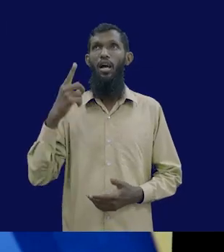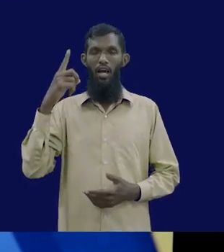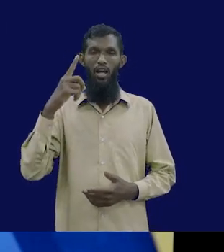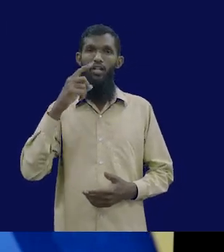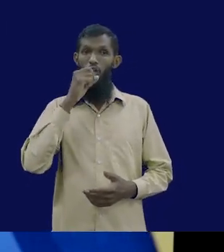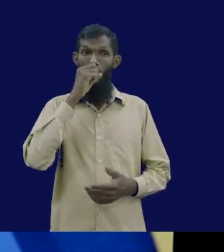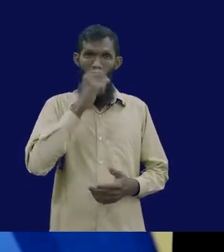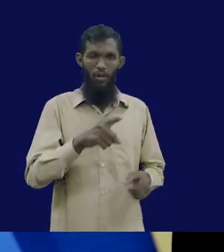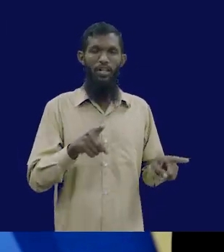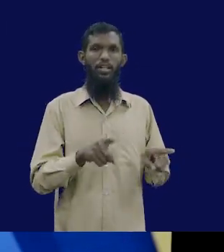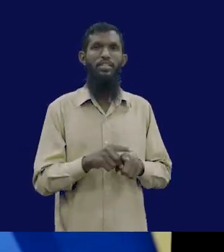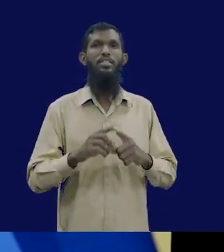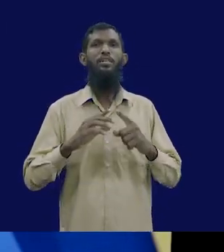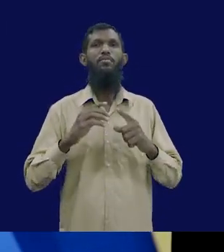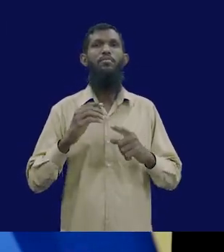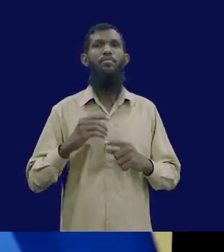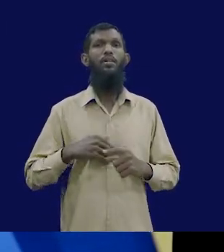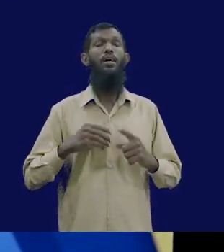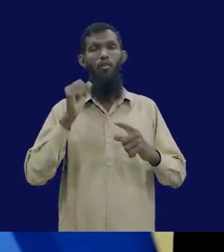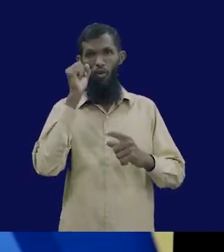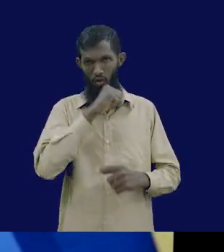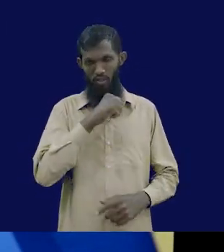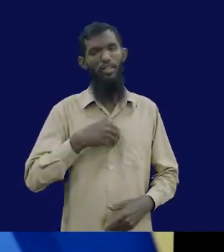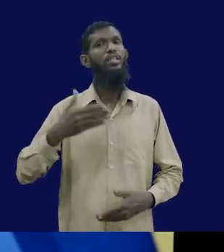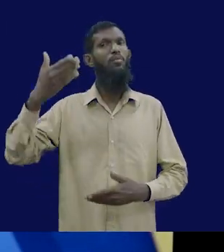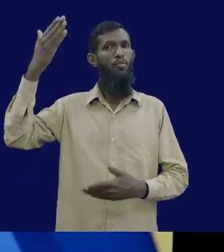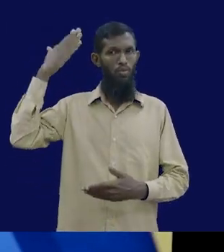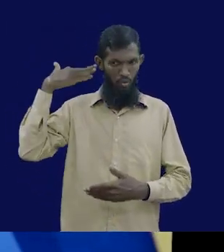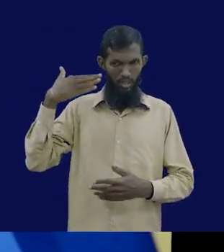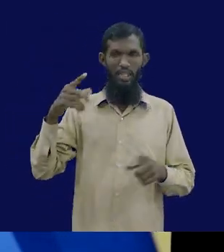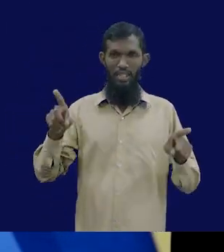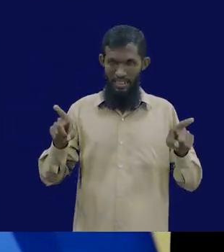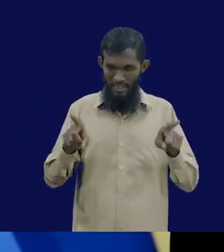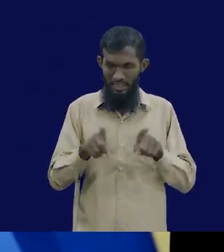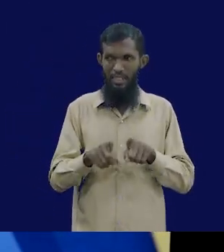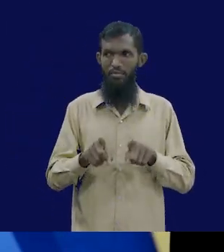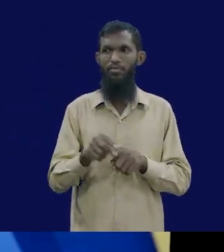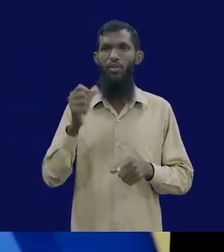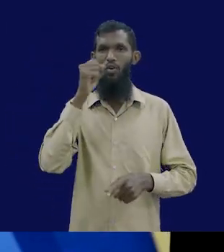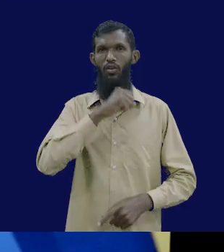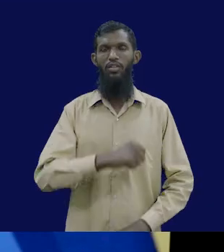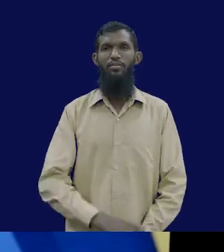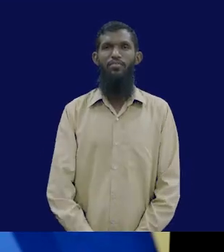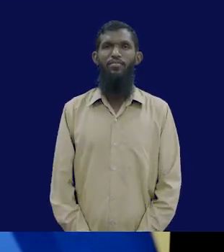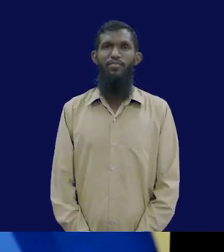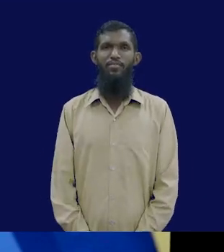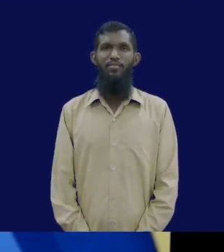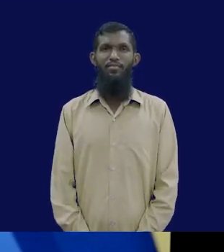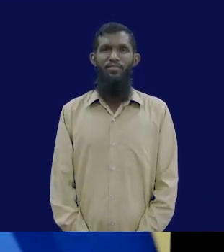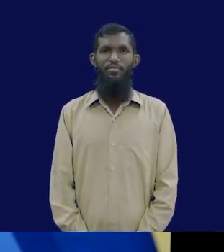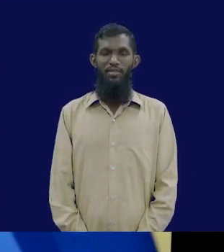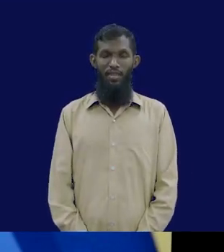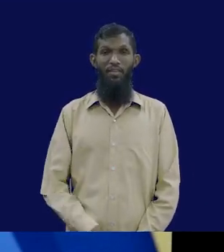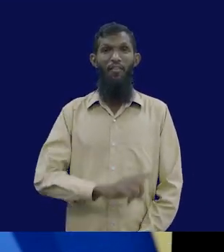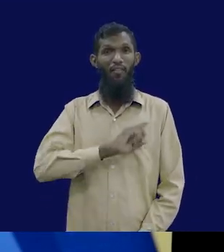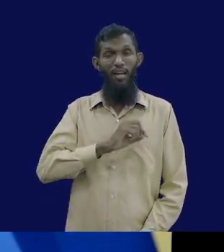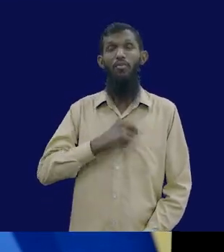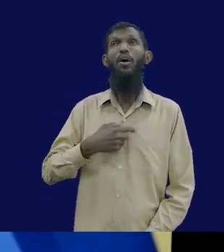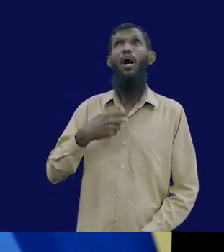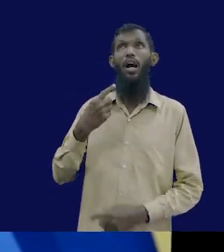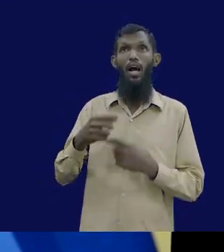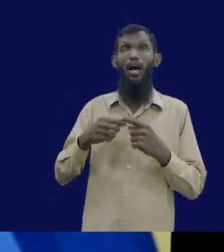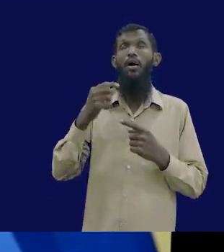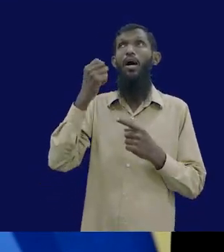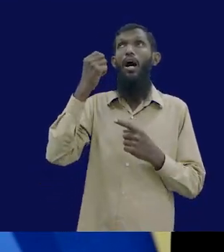you as it was prescribed upon those before you, in order that you may be mindful of